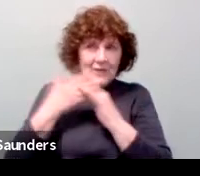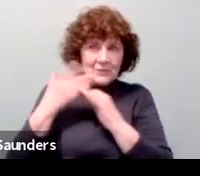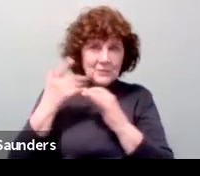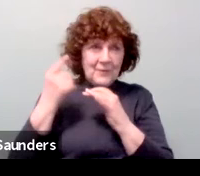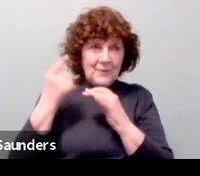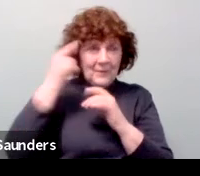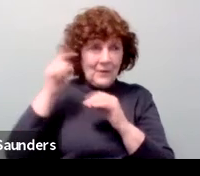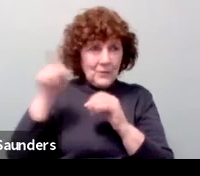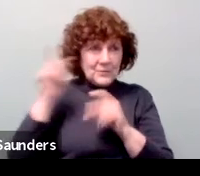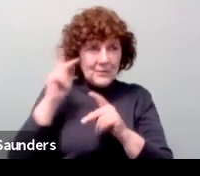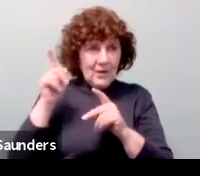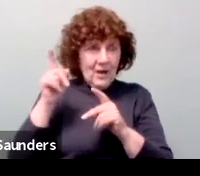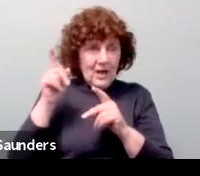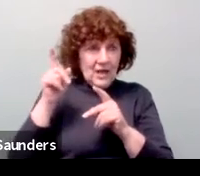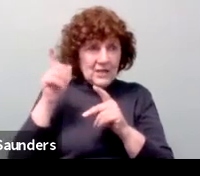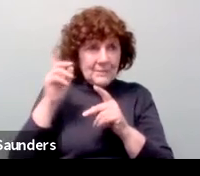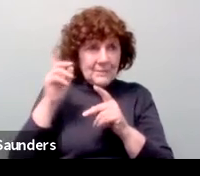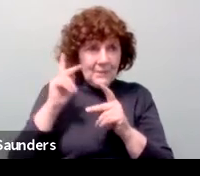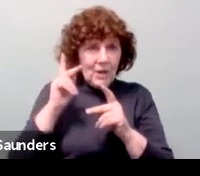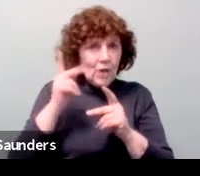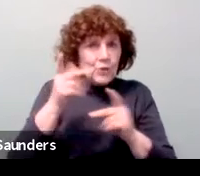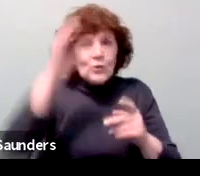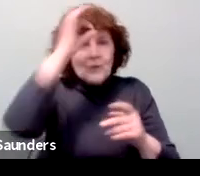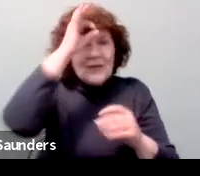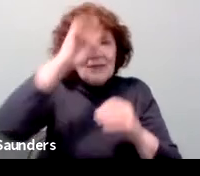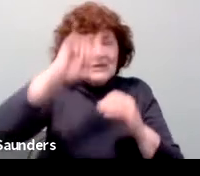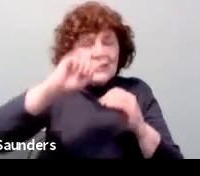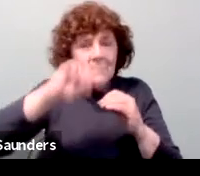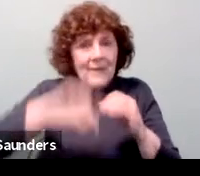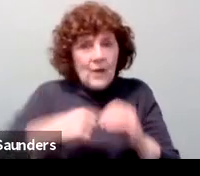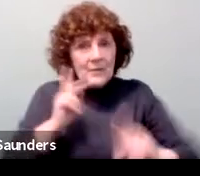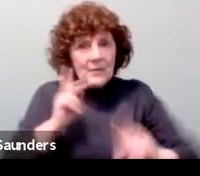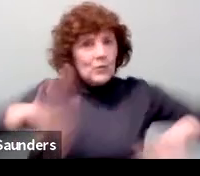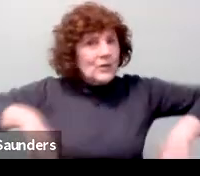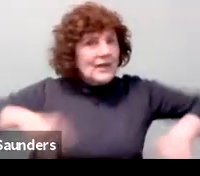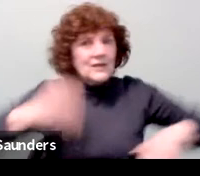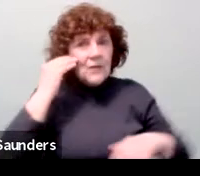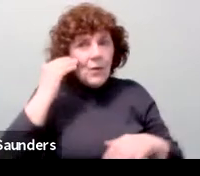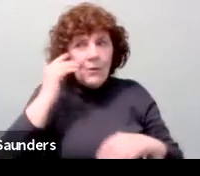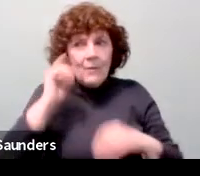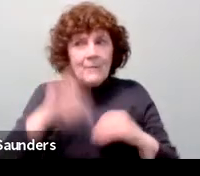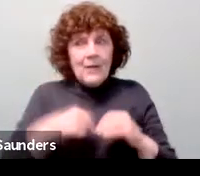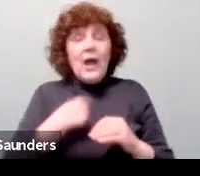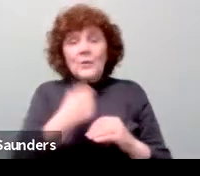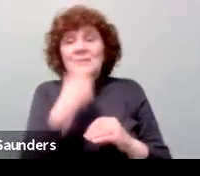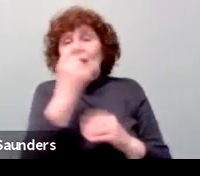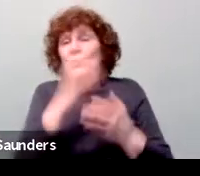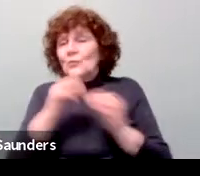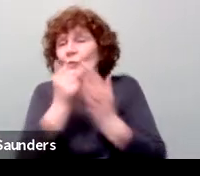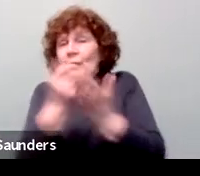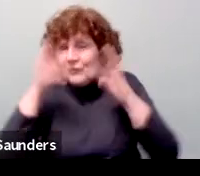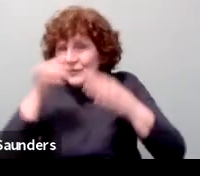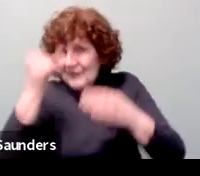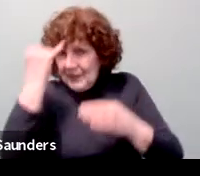know about. And I wanted to focus you on this idea by telling you a story. Think to